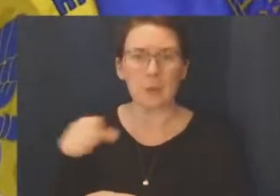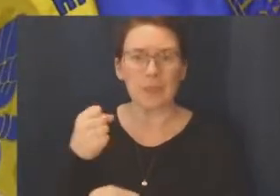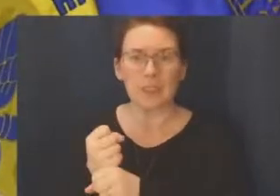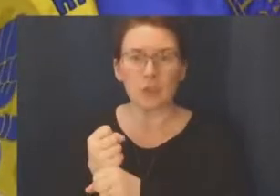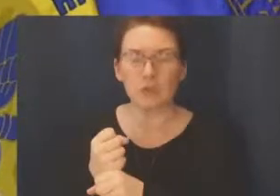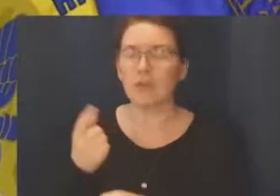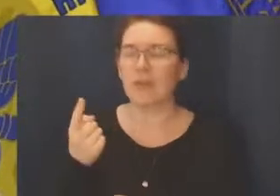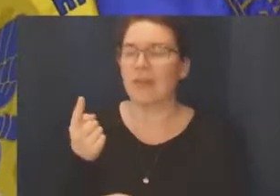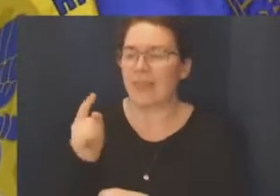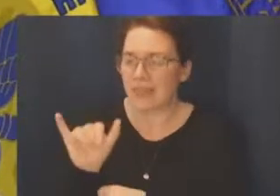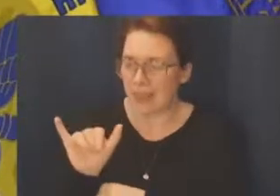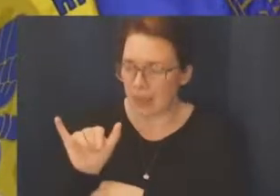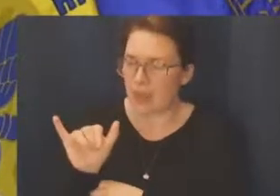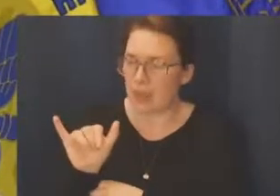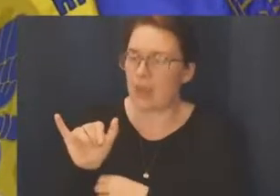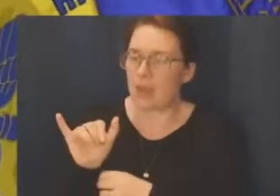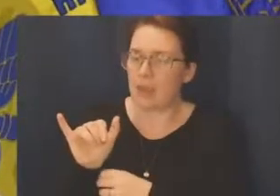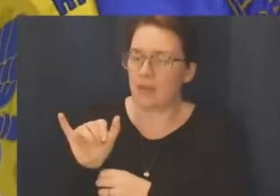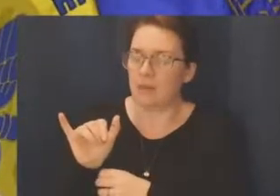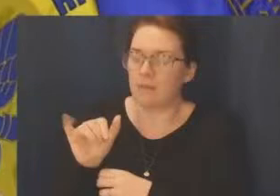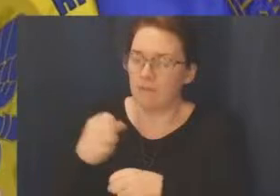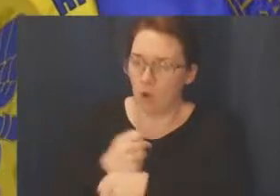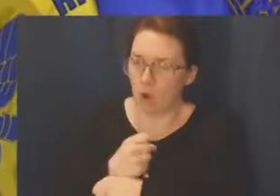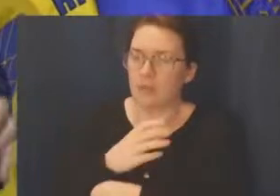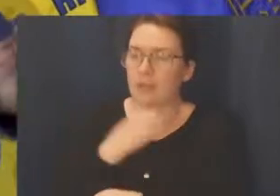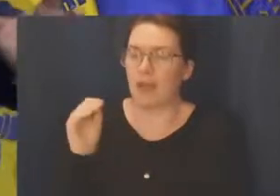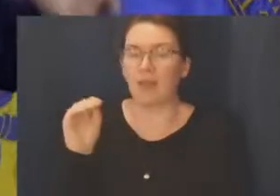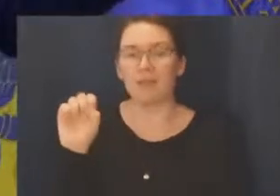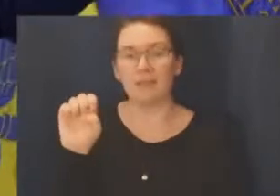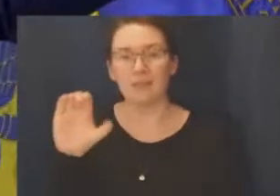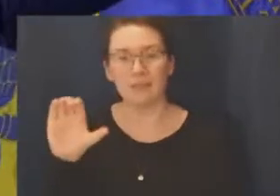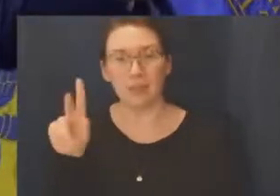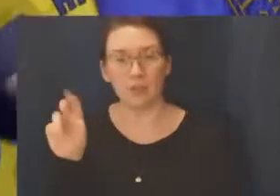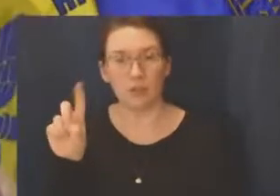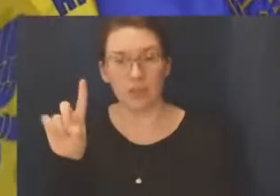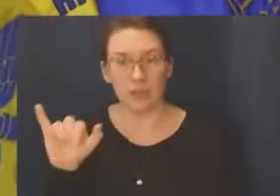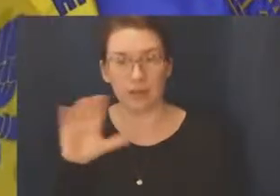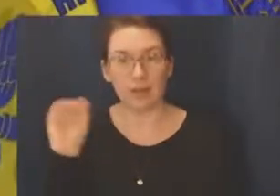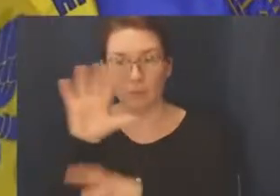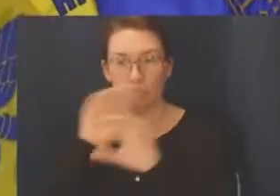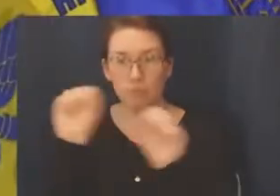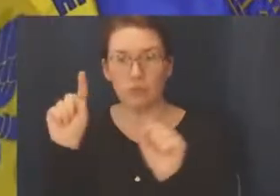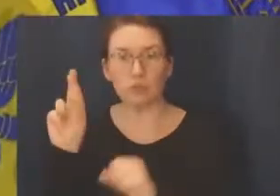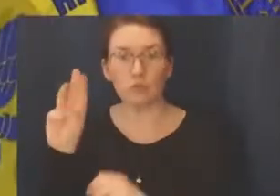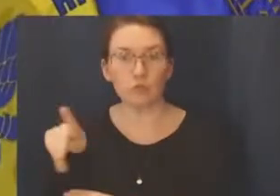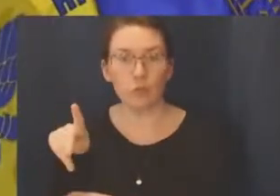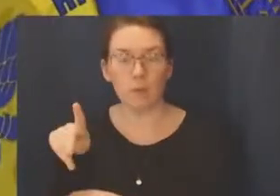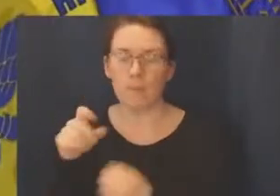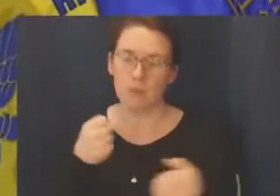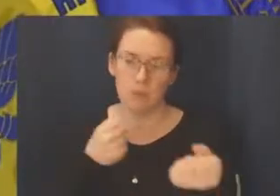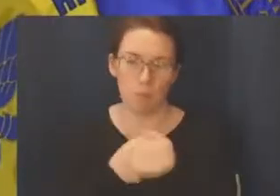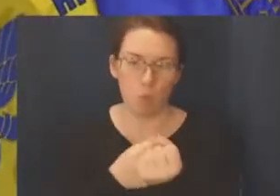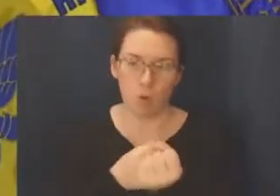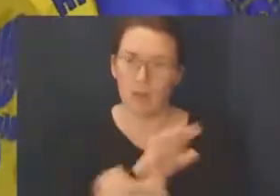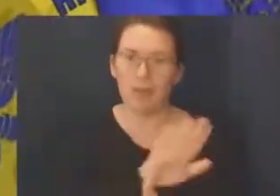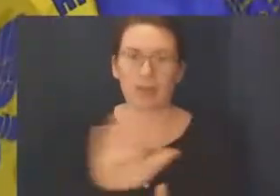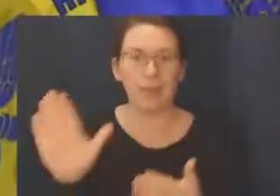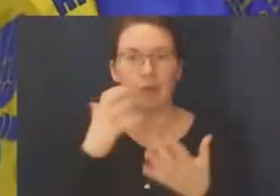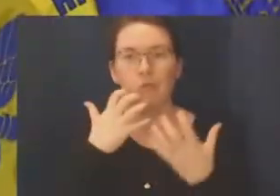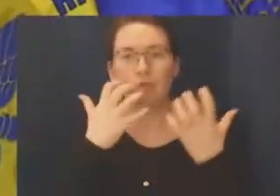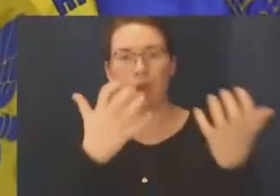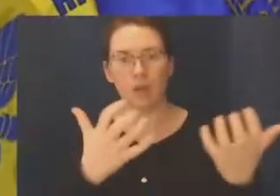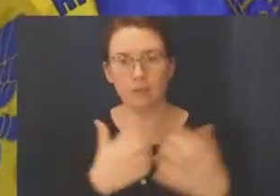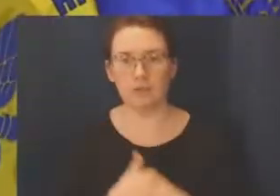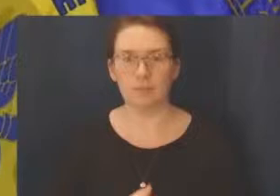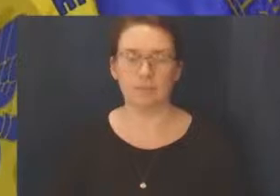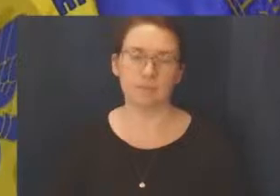campaign. Secretary Kennedy and President Trump are walking with the Maha moms behind them. And what's happening today, and I have a